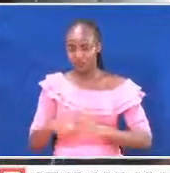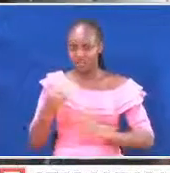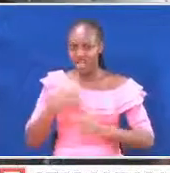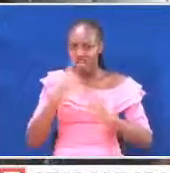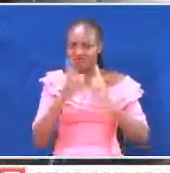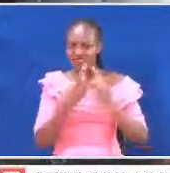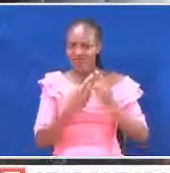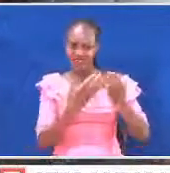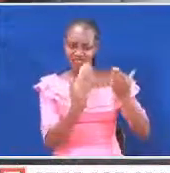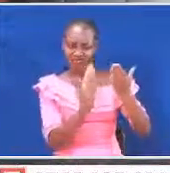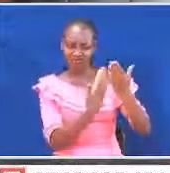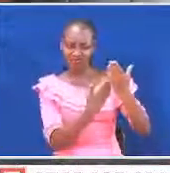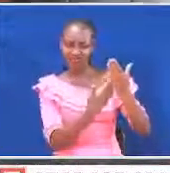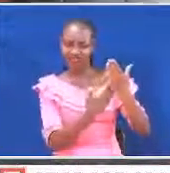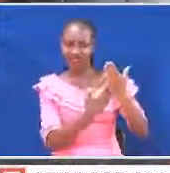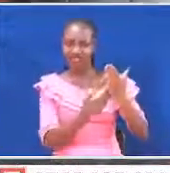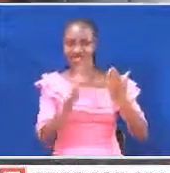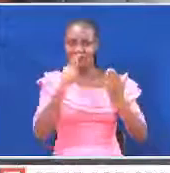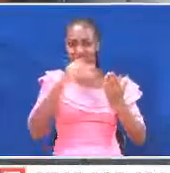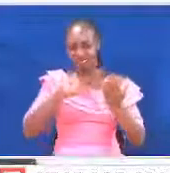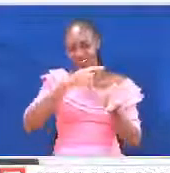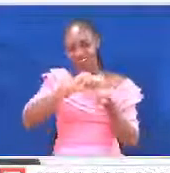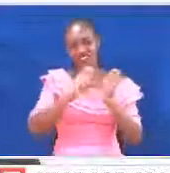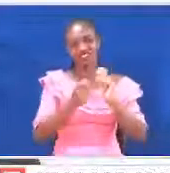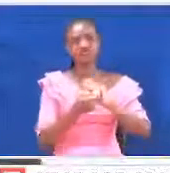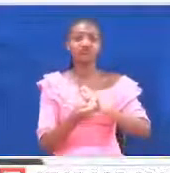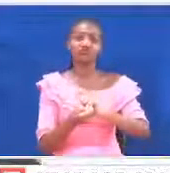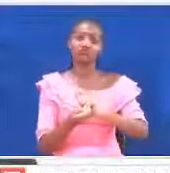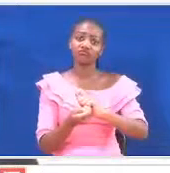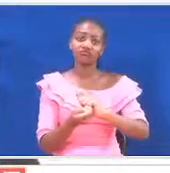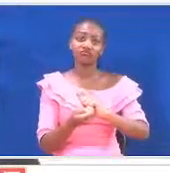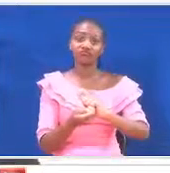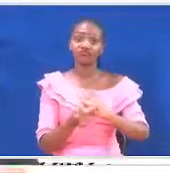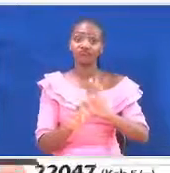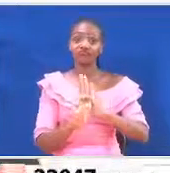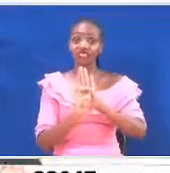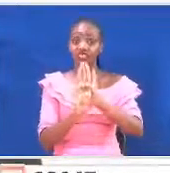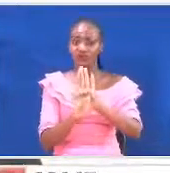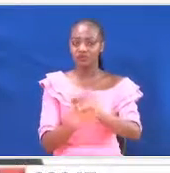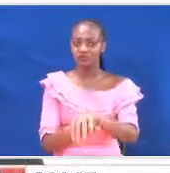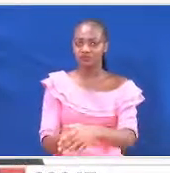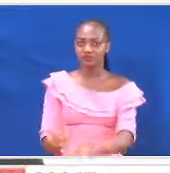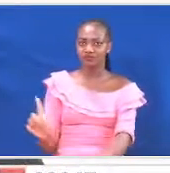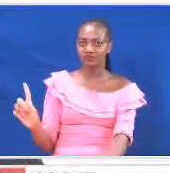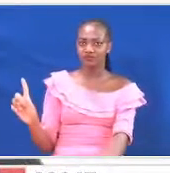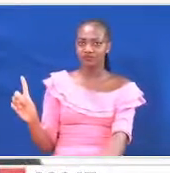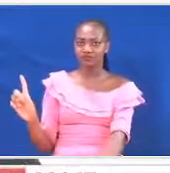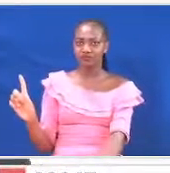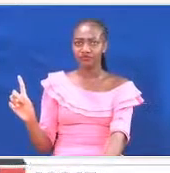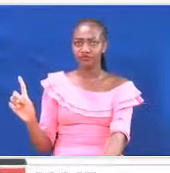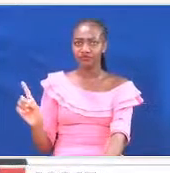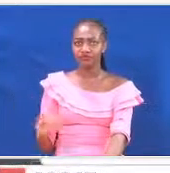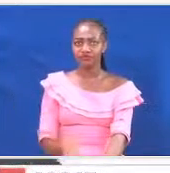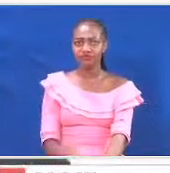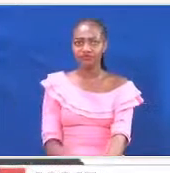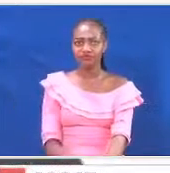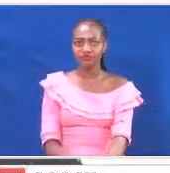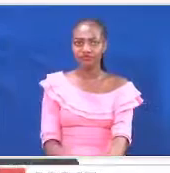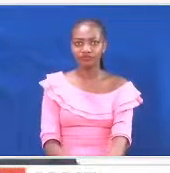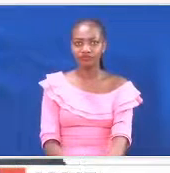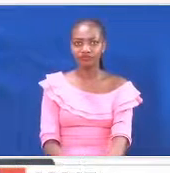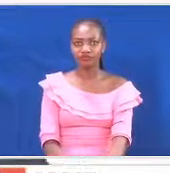ya vipengele ambavyo vinahitaji kurekebishwa. For example, there's a woman who talked about